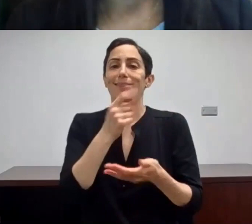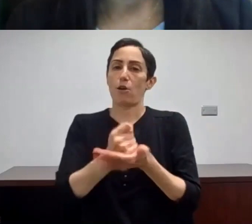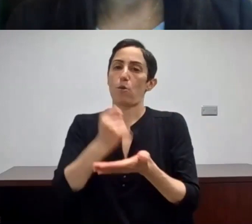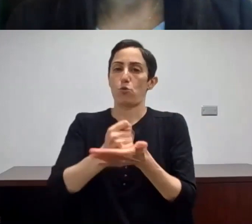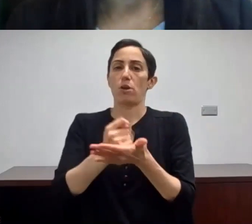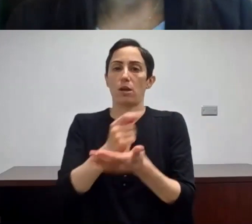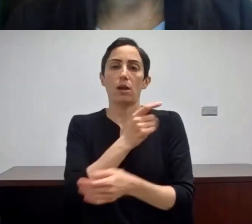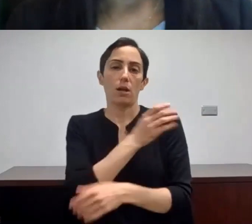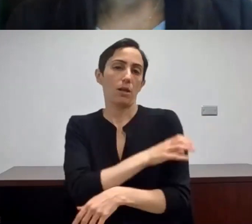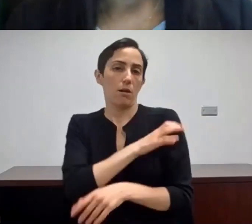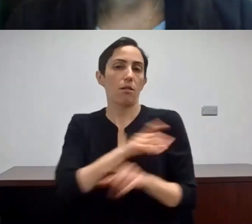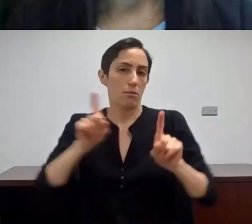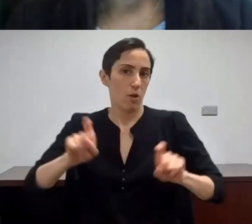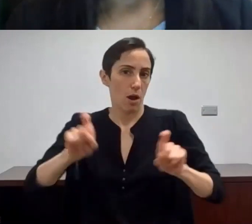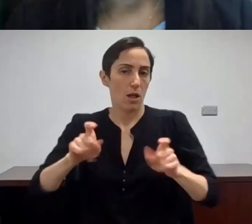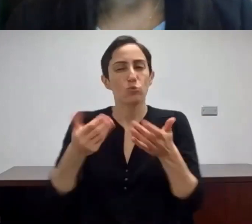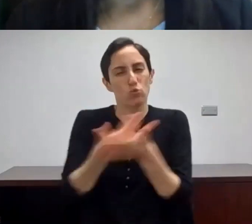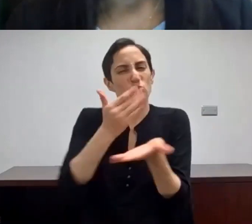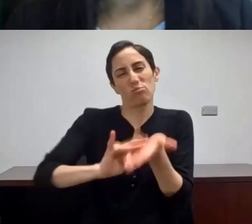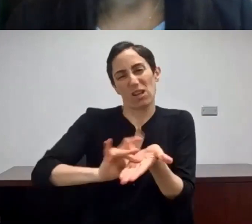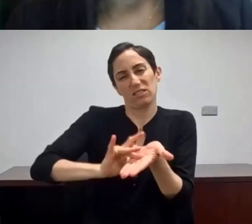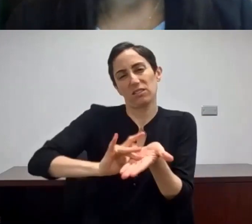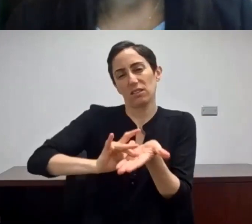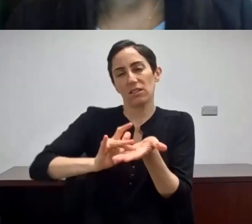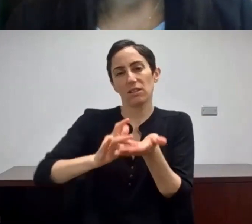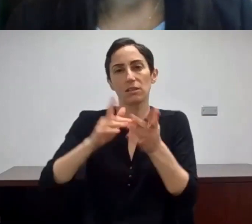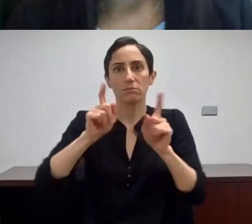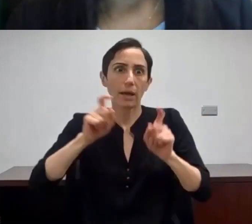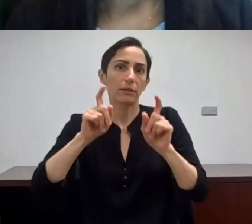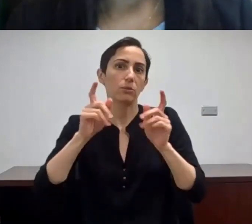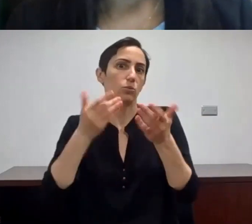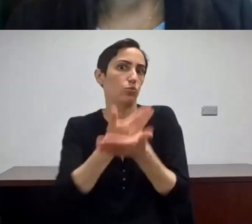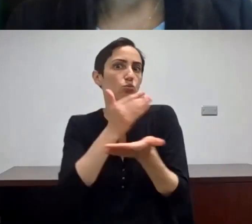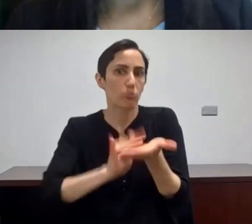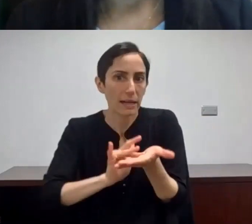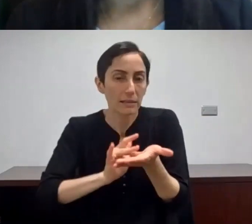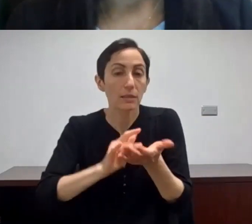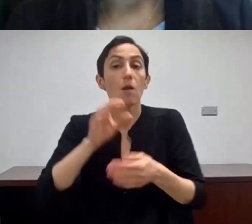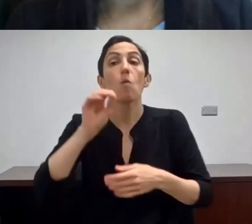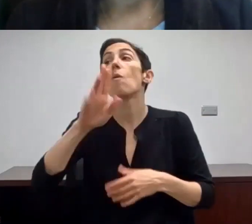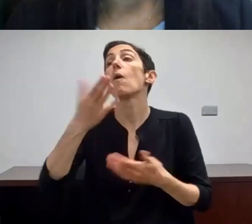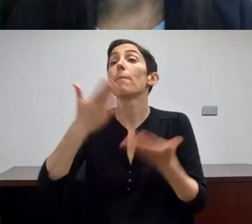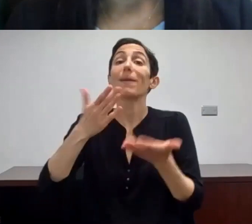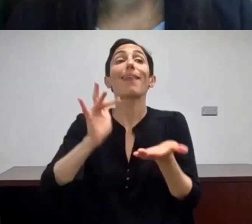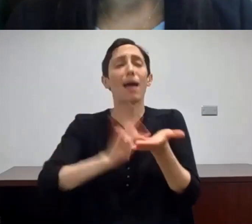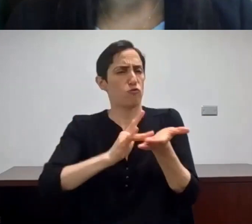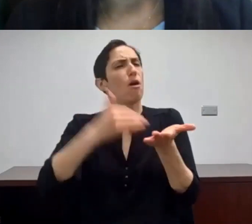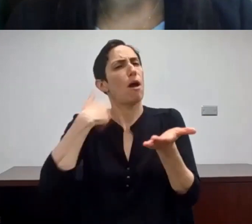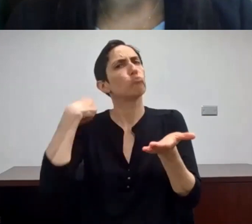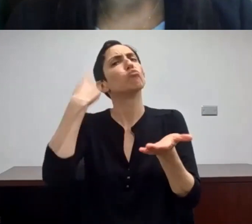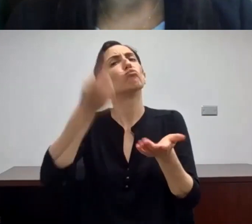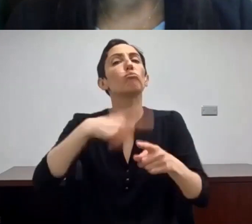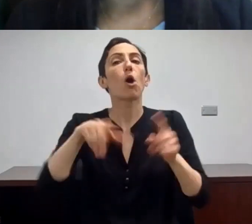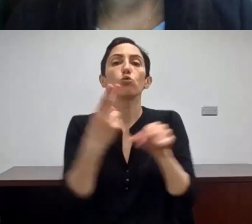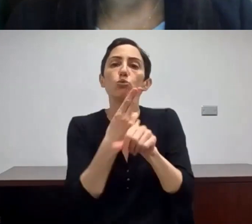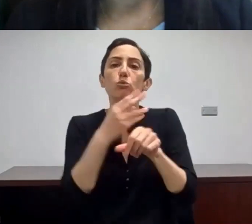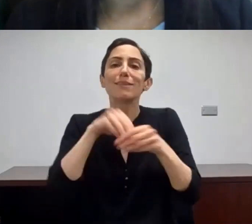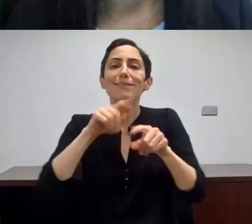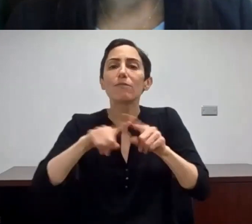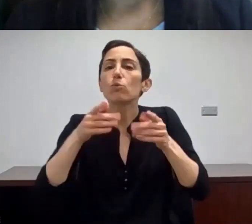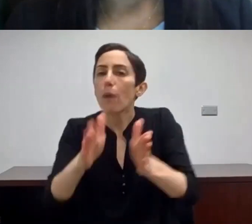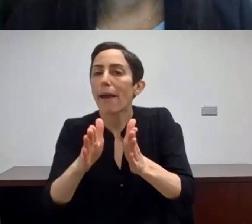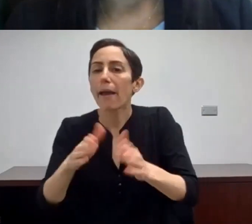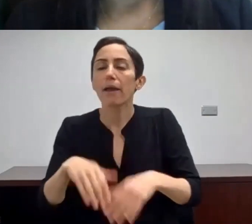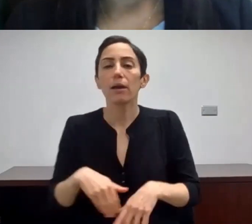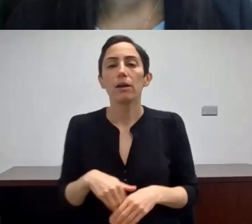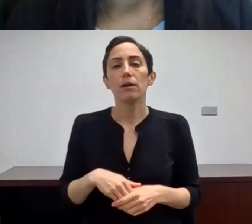offer new avenues for treatment or different patterns of treatment that we are learning about.